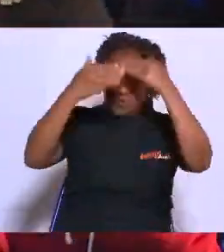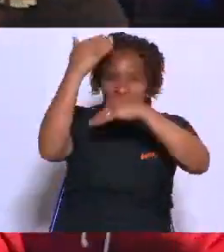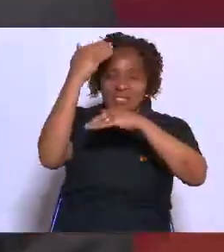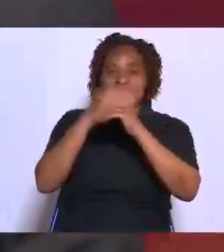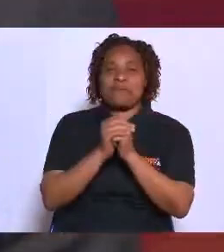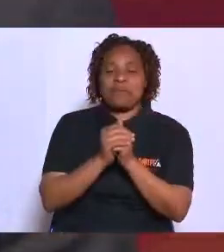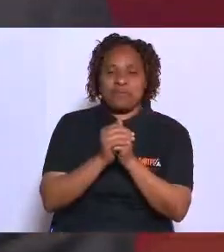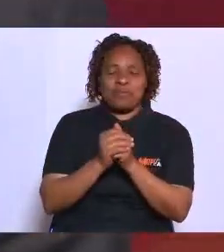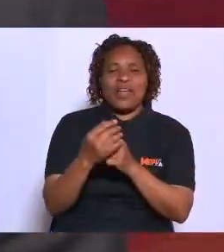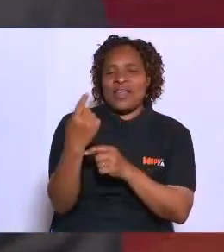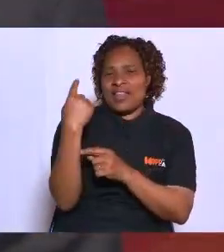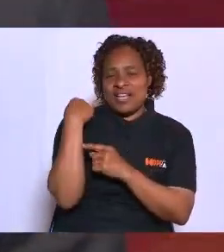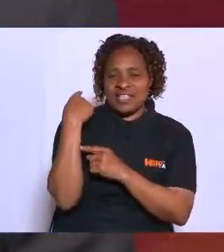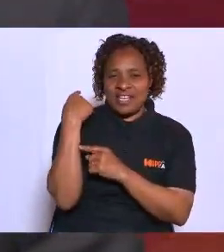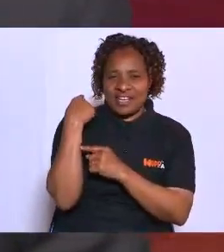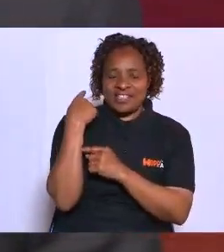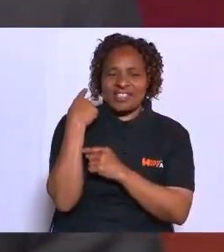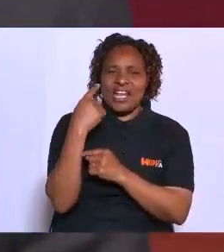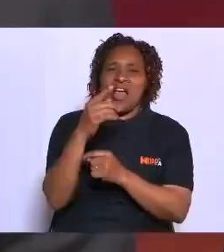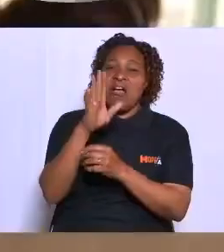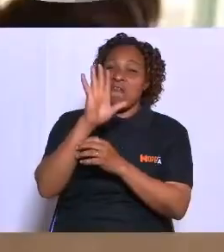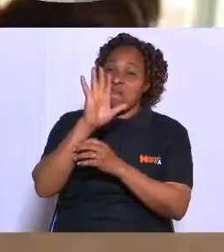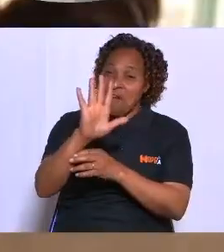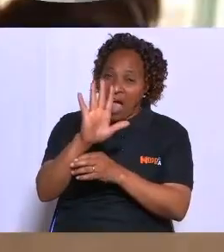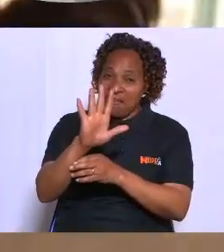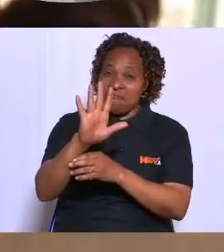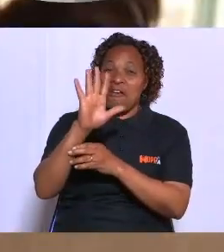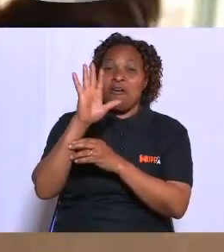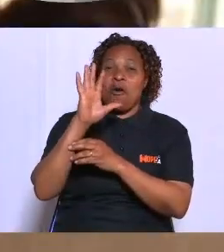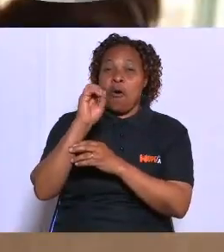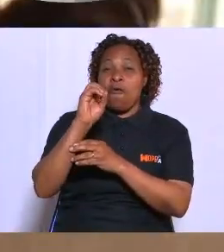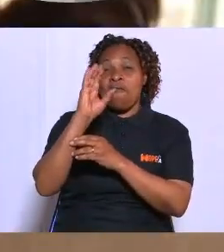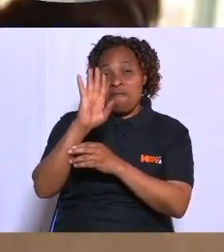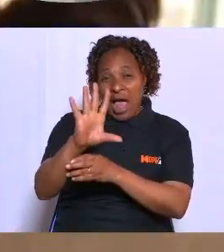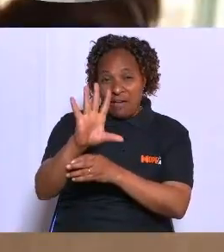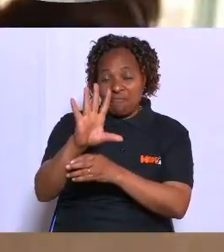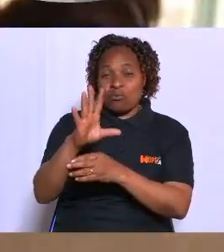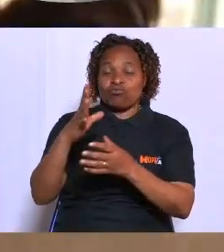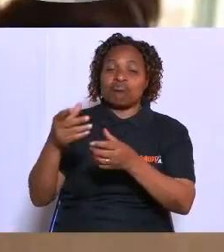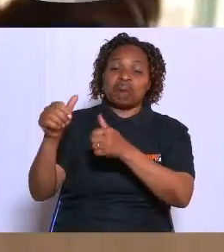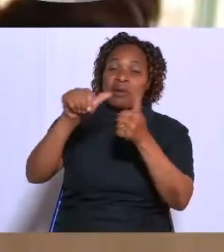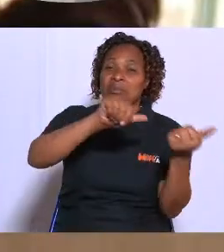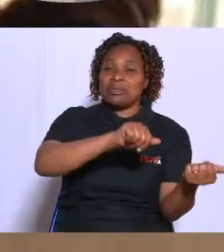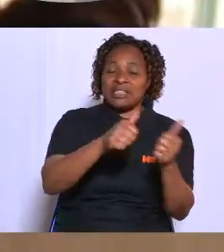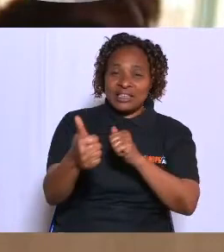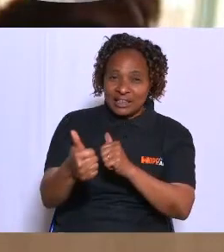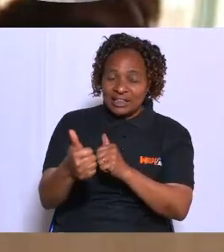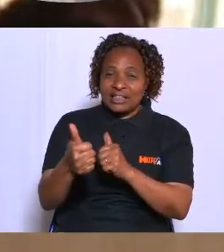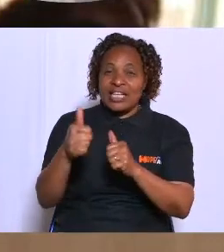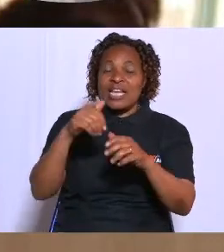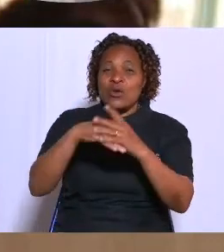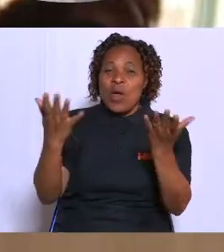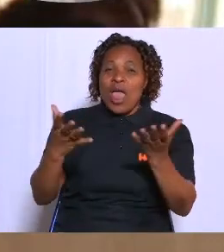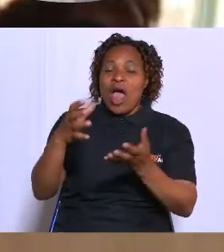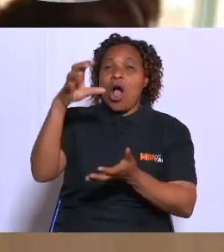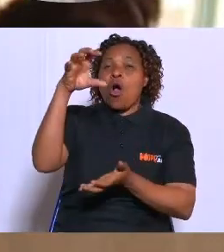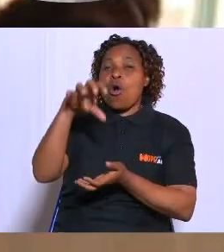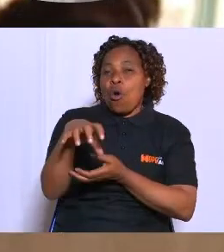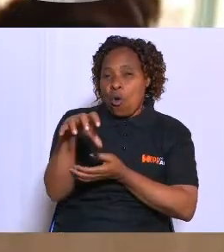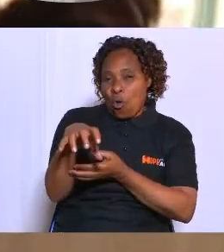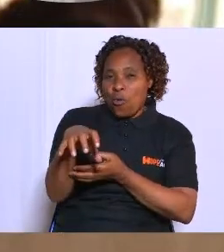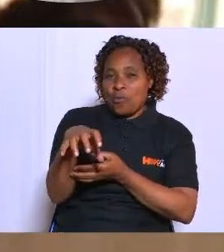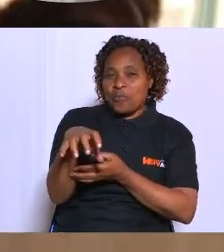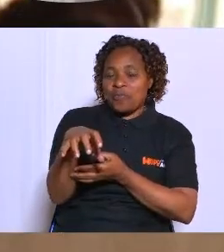yesterday 505 Souls were baptized in South kivu in the Democratic Republic